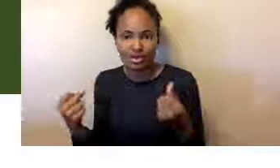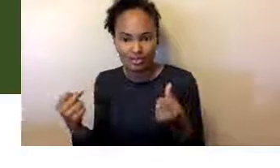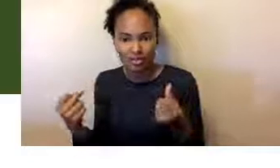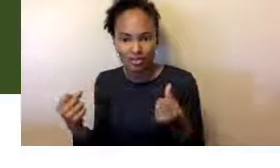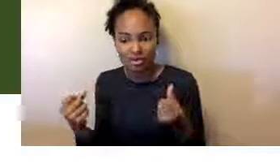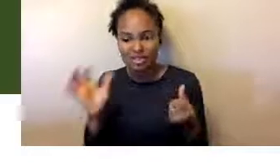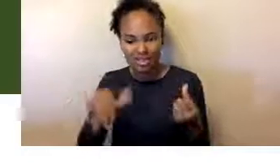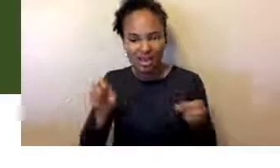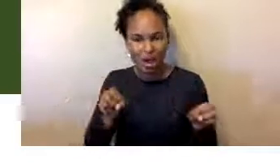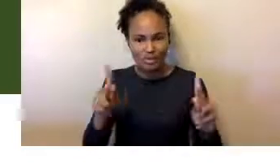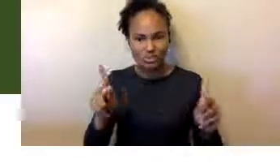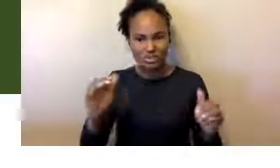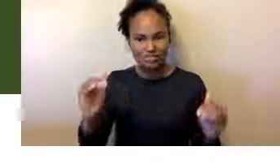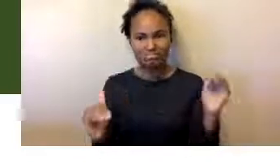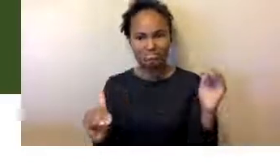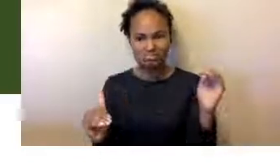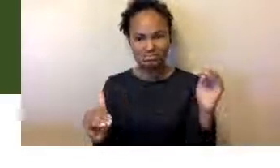opportunity.